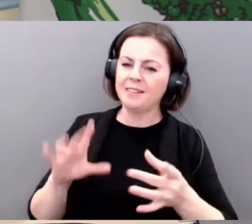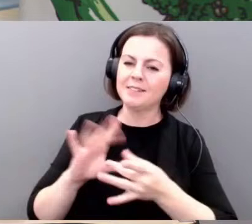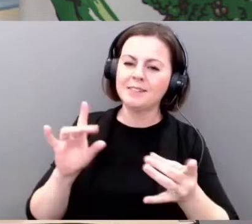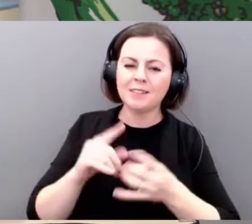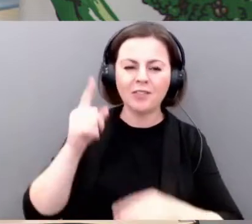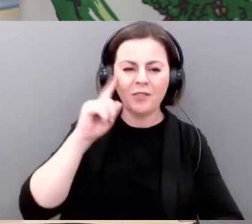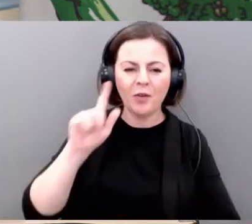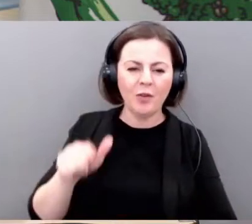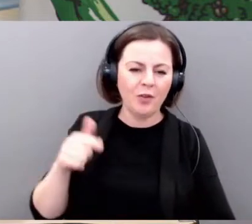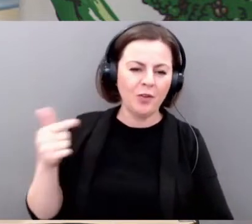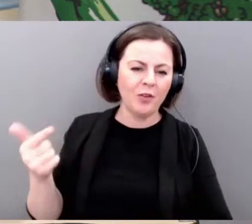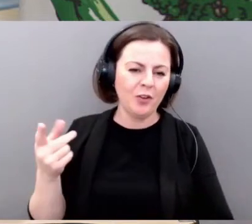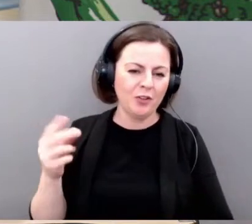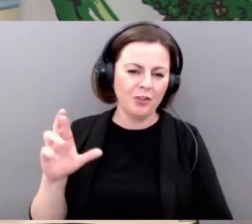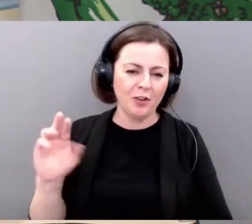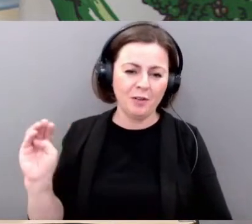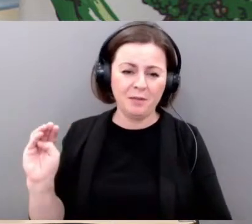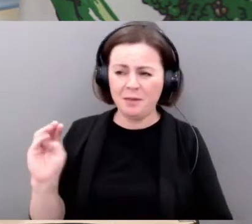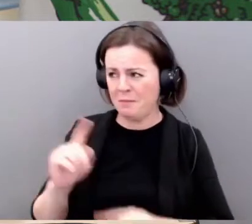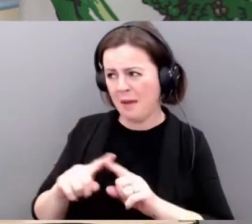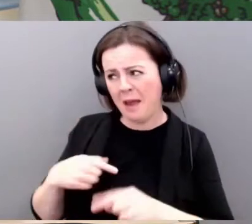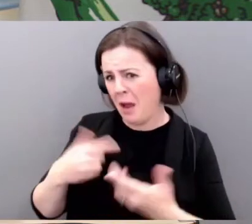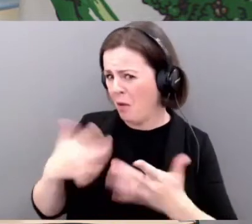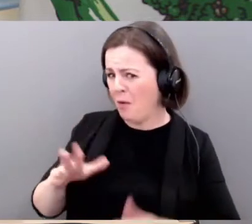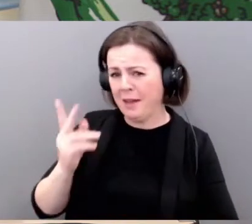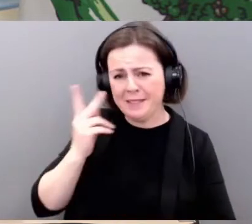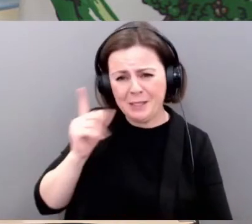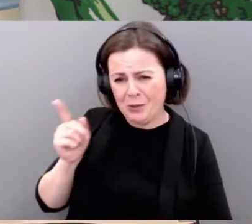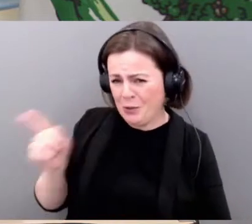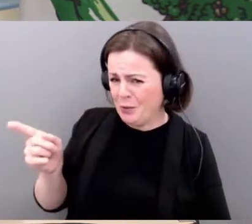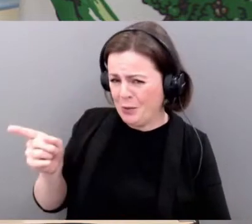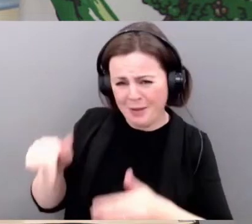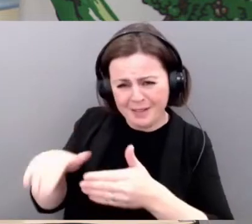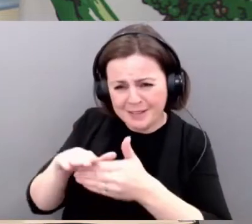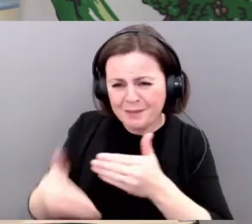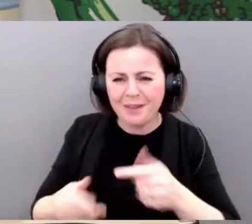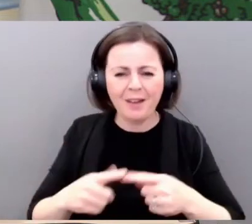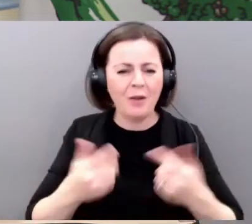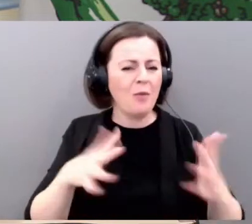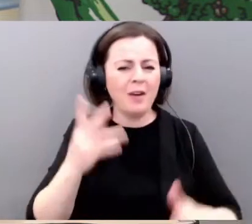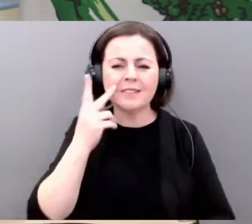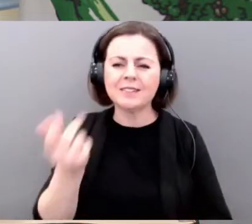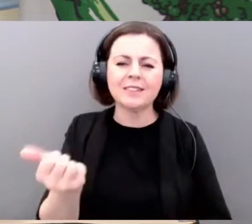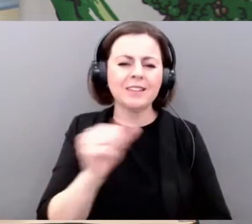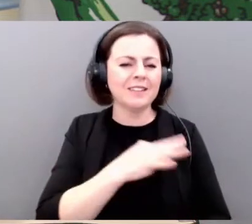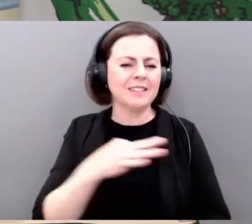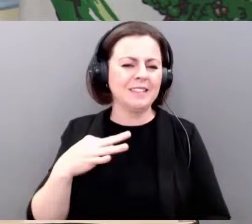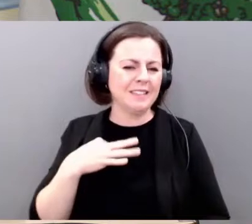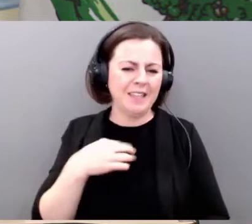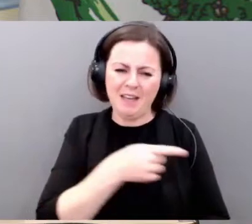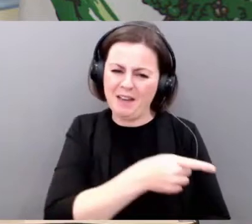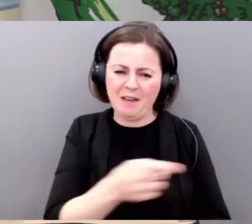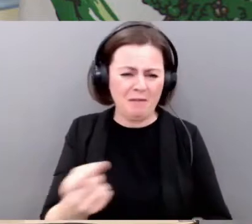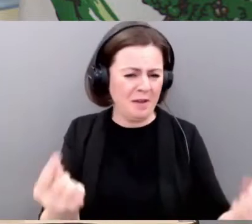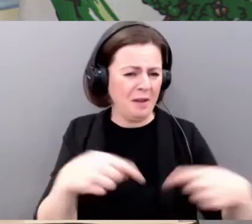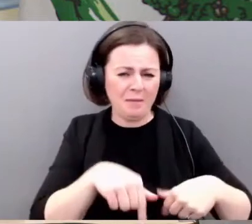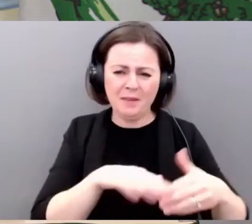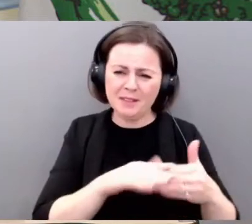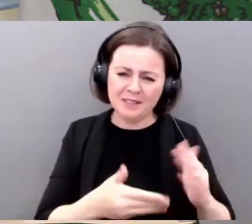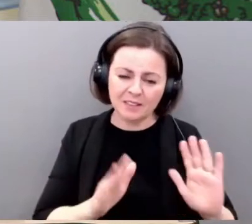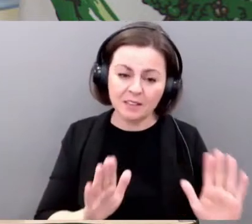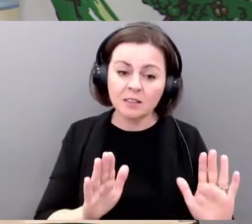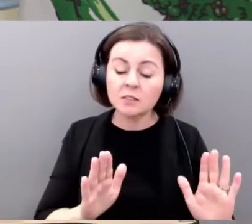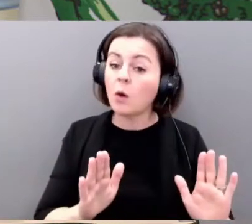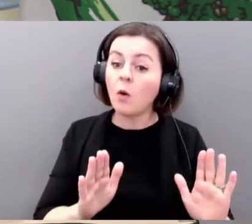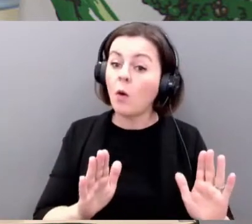really don't want to see you or others this weekend. But To do that, we need everyone to follow the